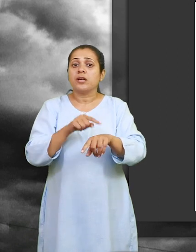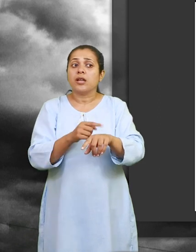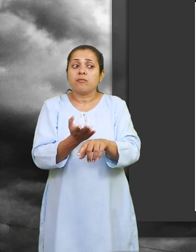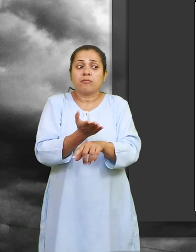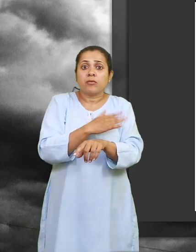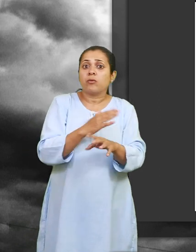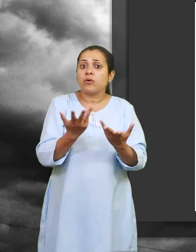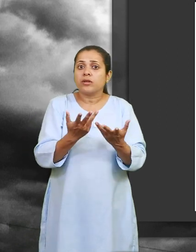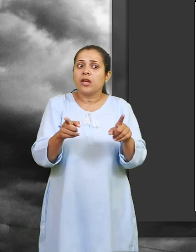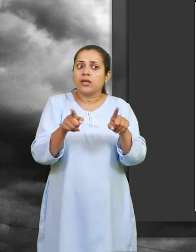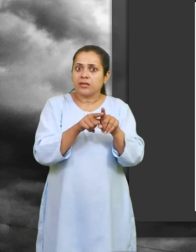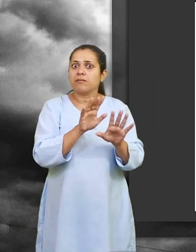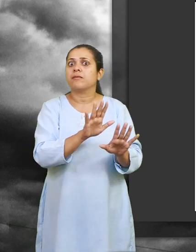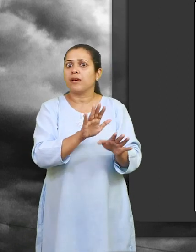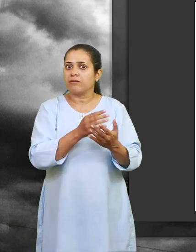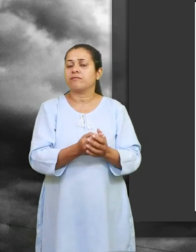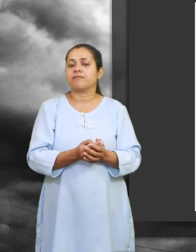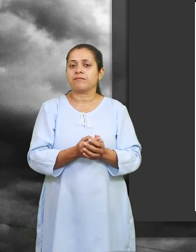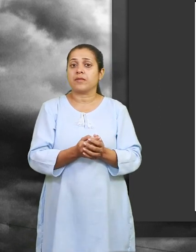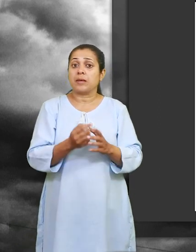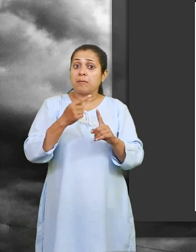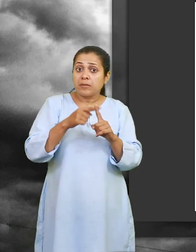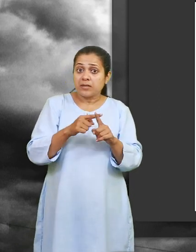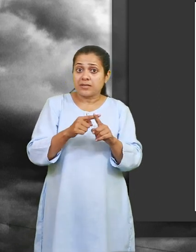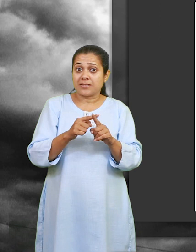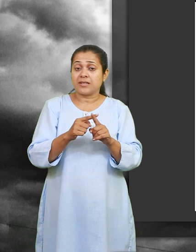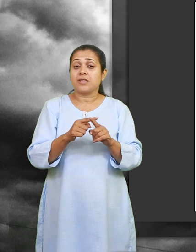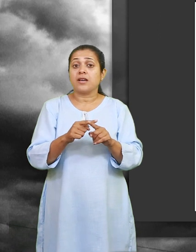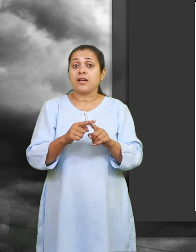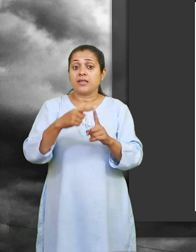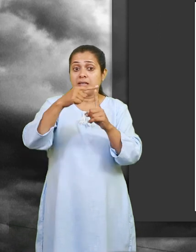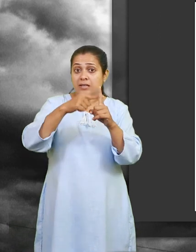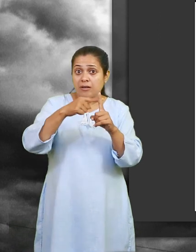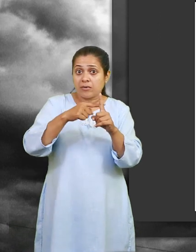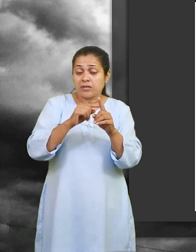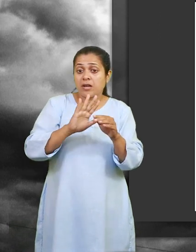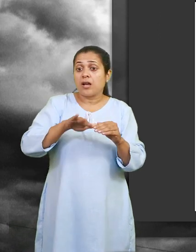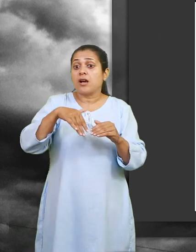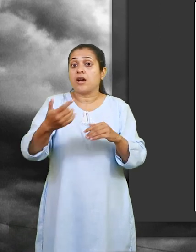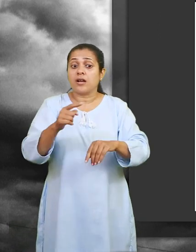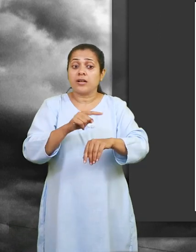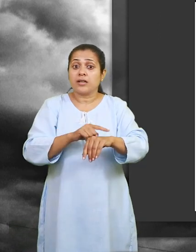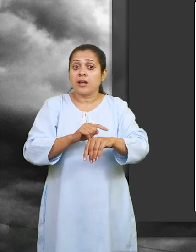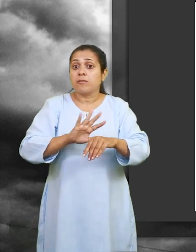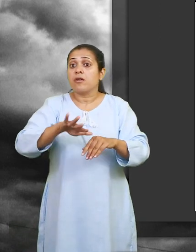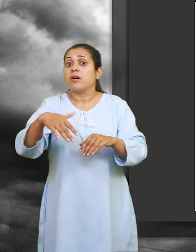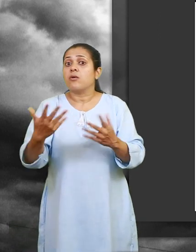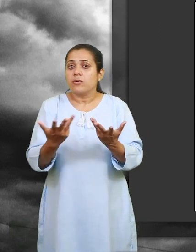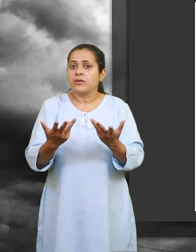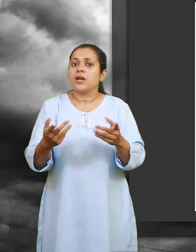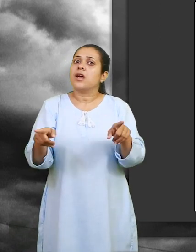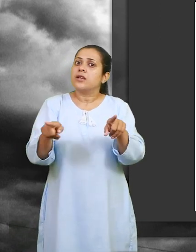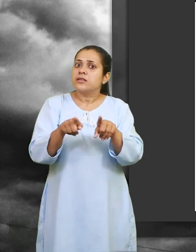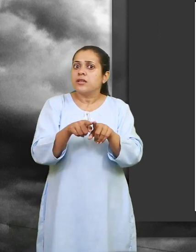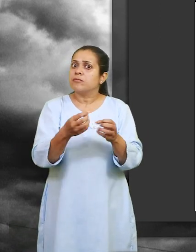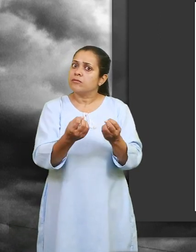the course of time. It will also tell you how much the temperature can be expected in